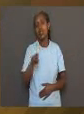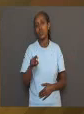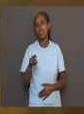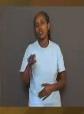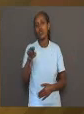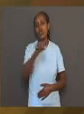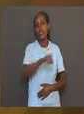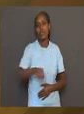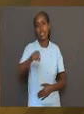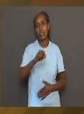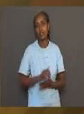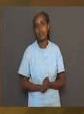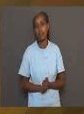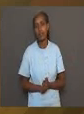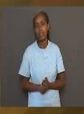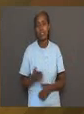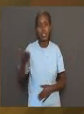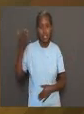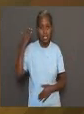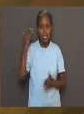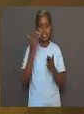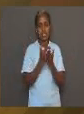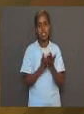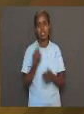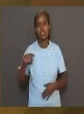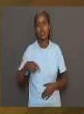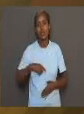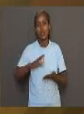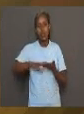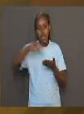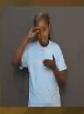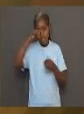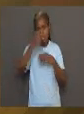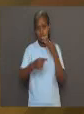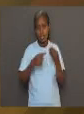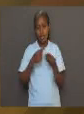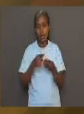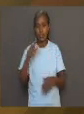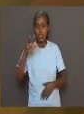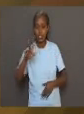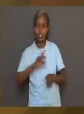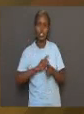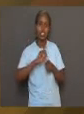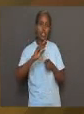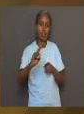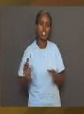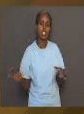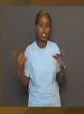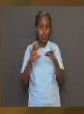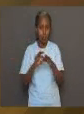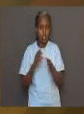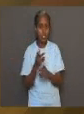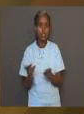sphere. In the last lesson, we learned about three-dimensional coordinate